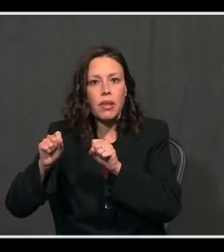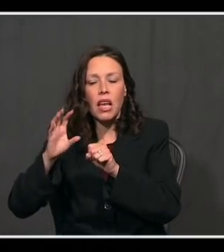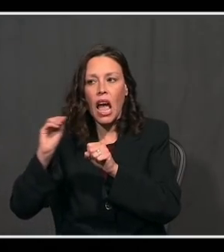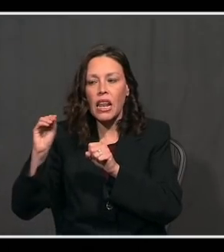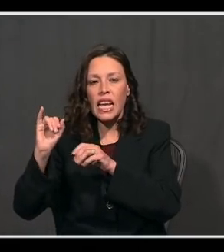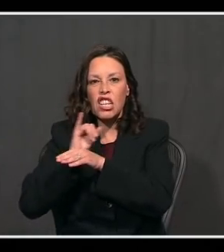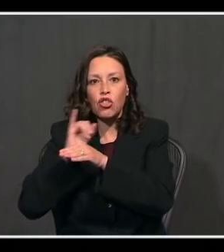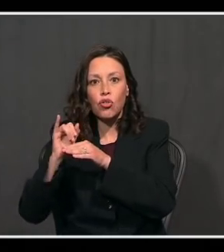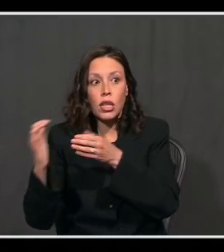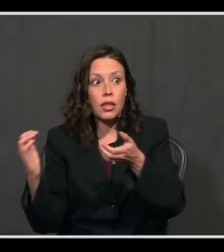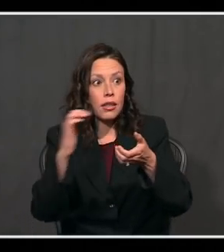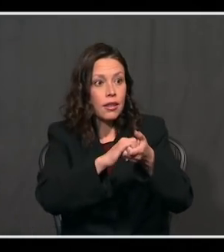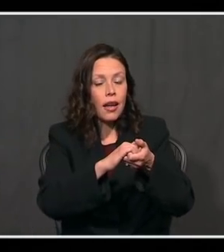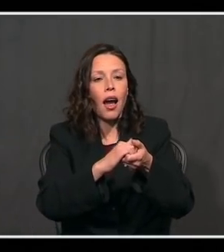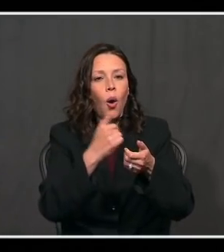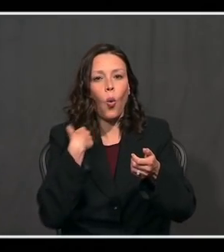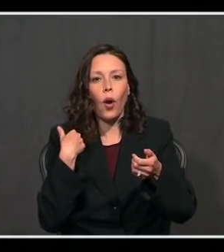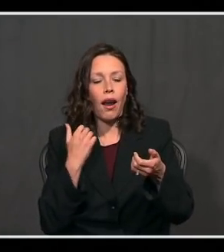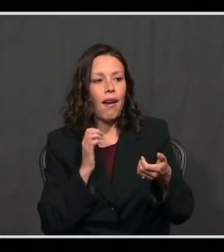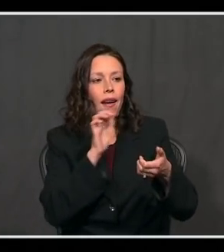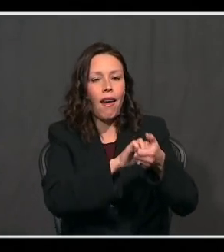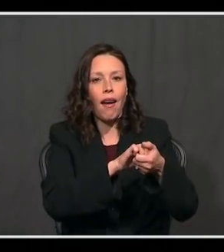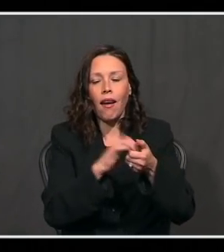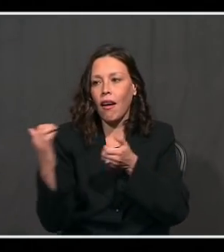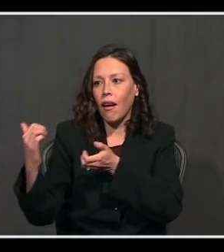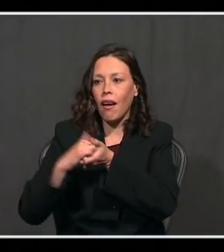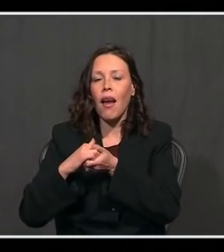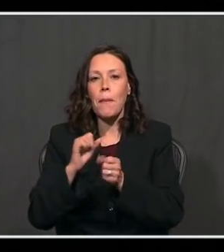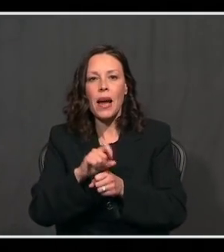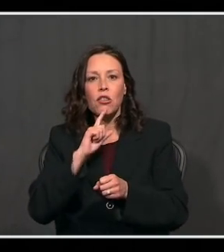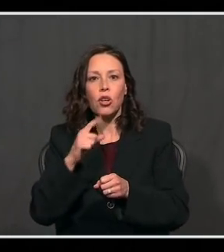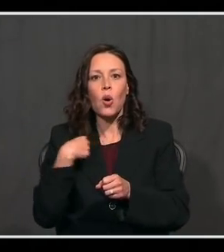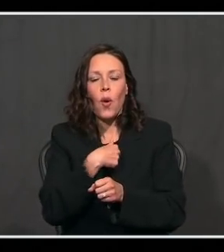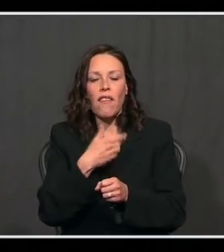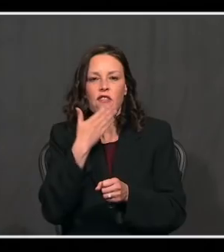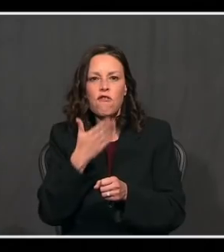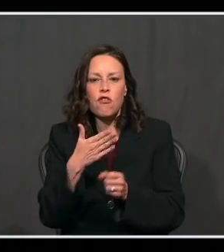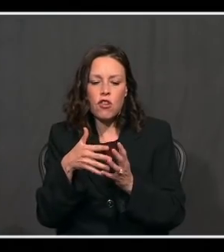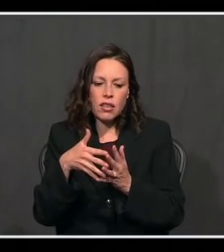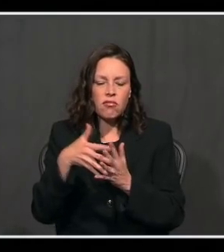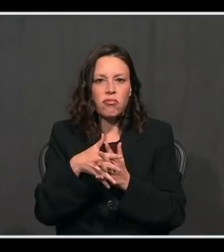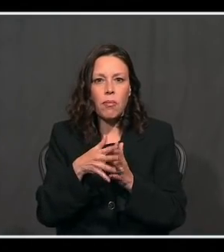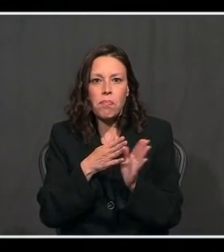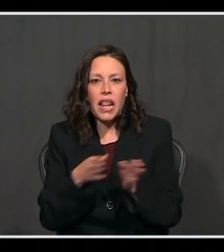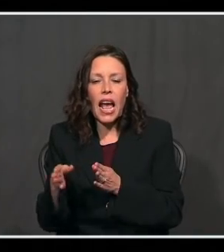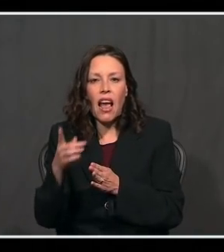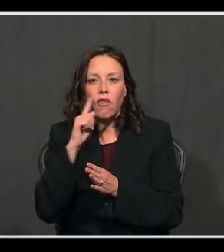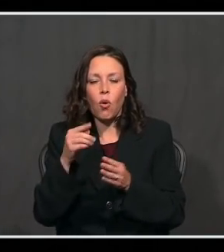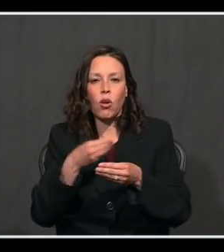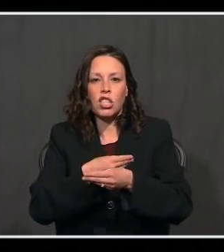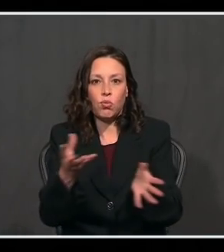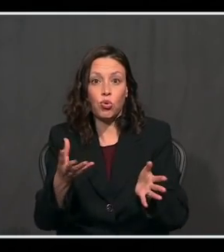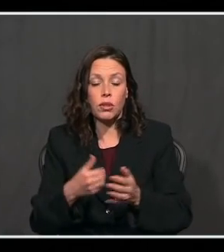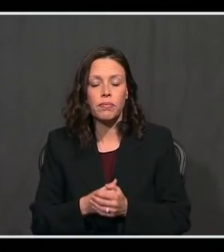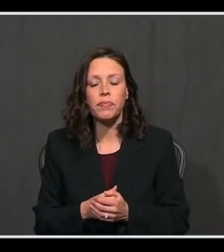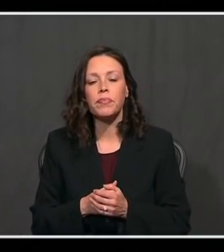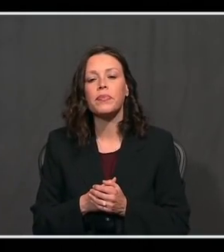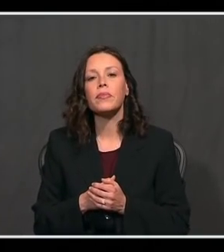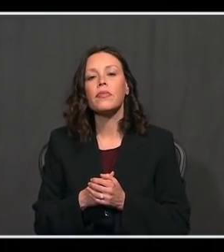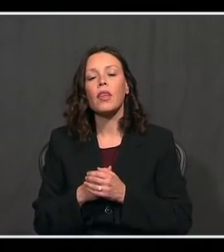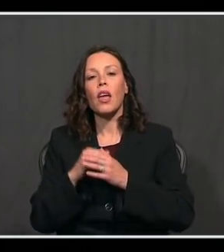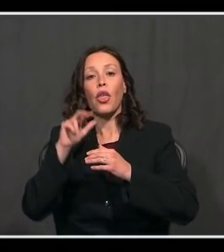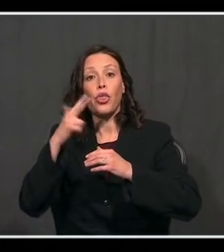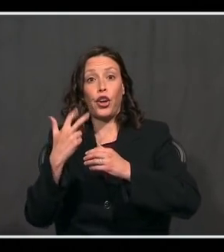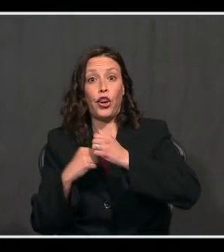industry to ensure that we have a well-nested plan for distribution. Right? And then what was the